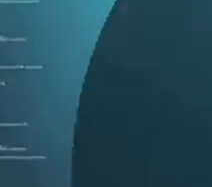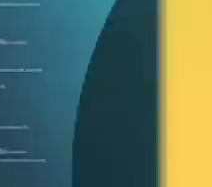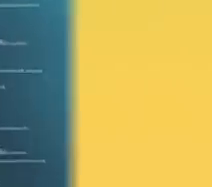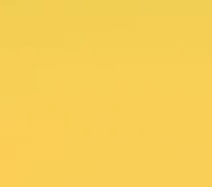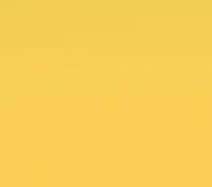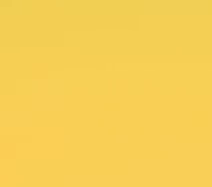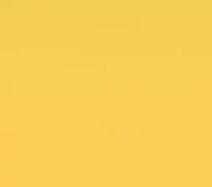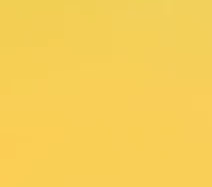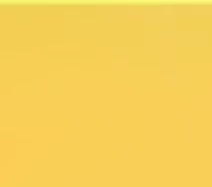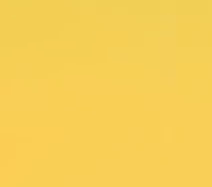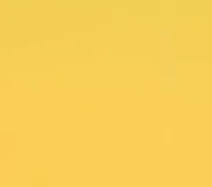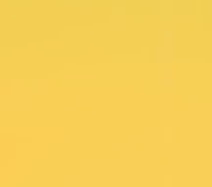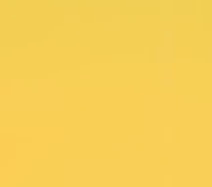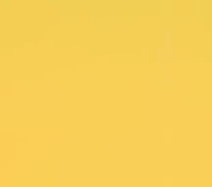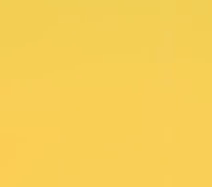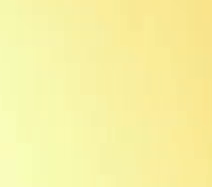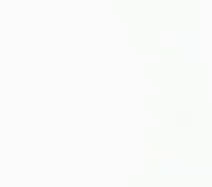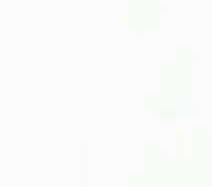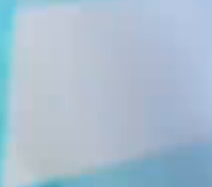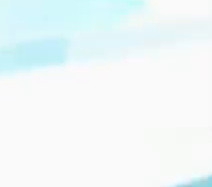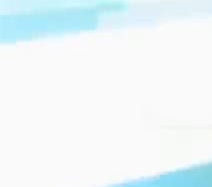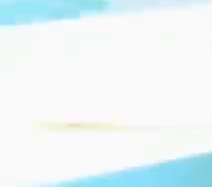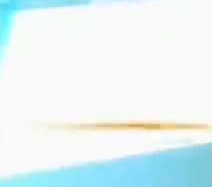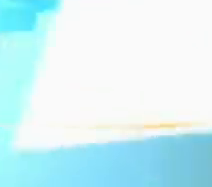Now in HD.